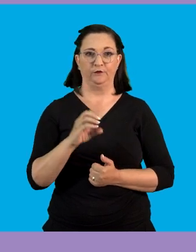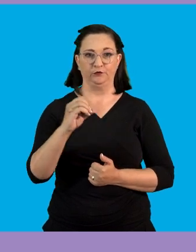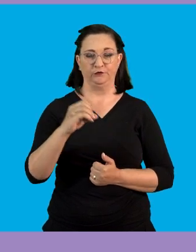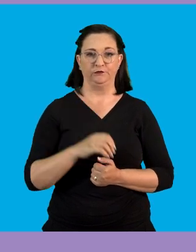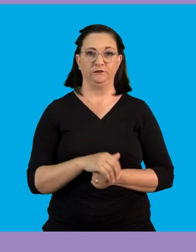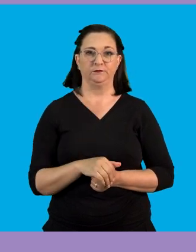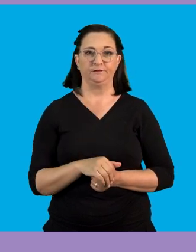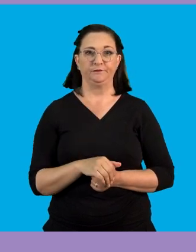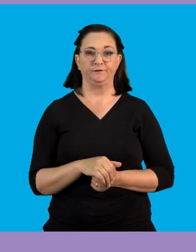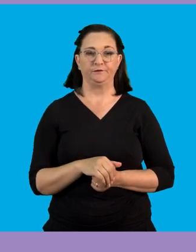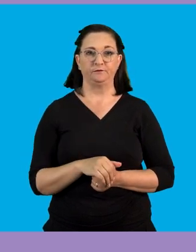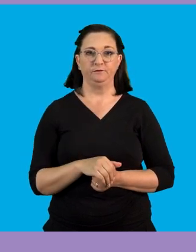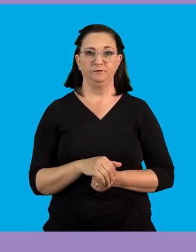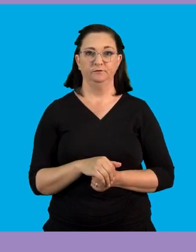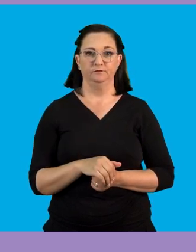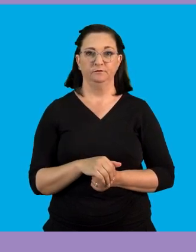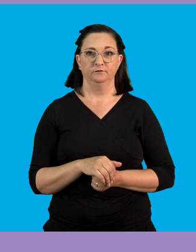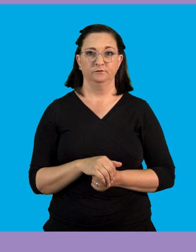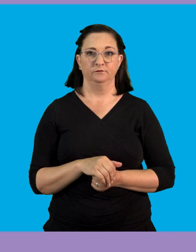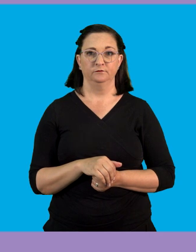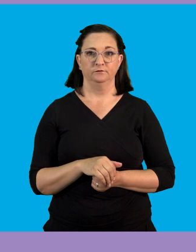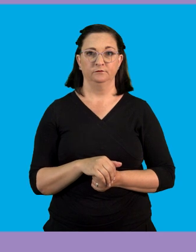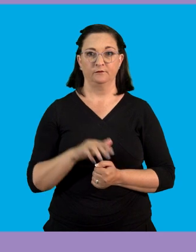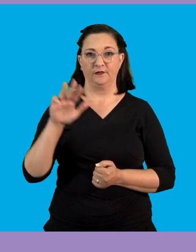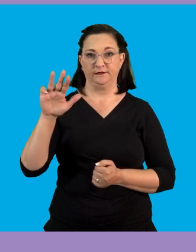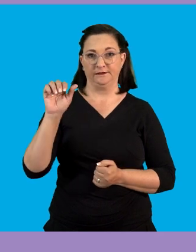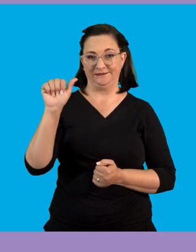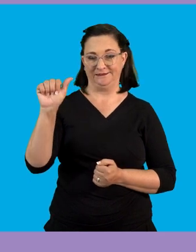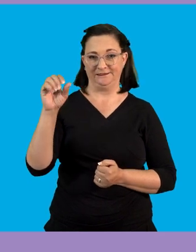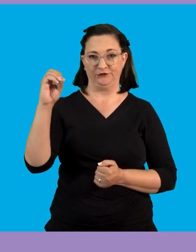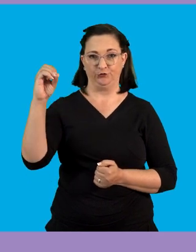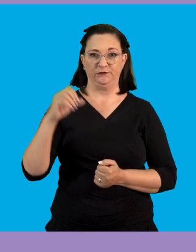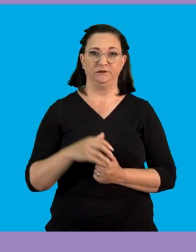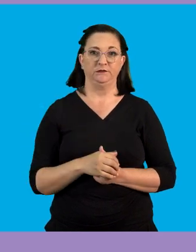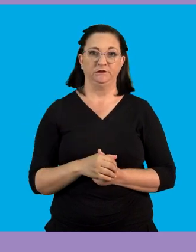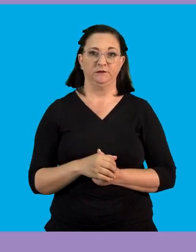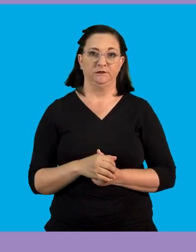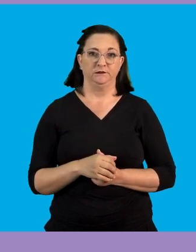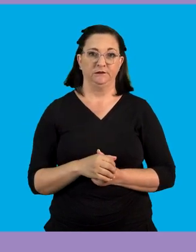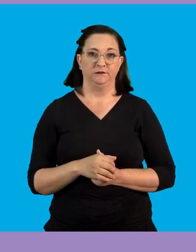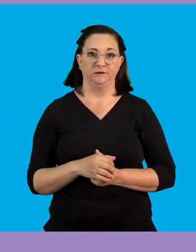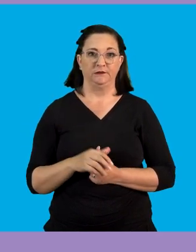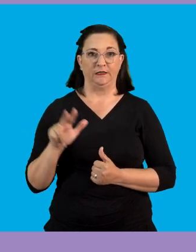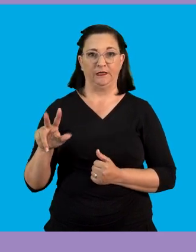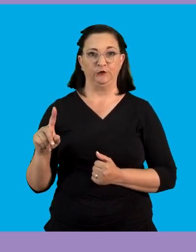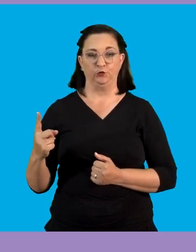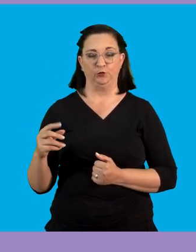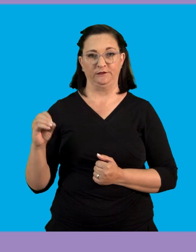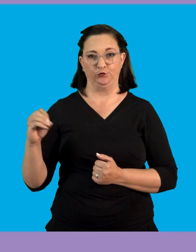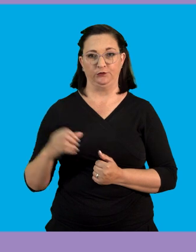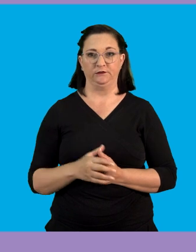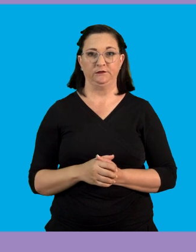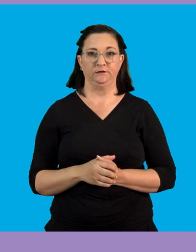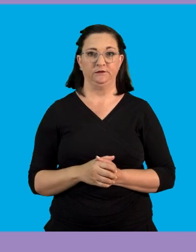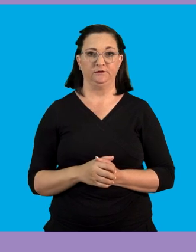angle 94 degrees. And this is angle 96 degrees. And this is angle